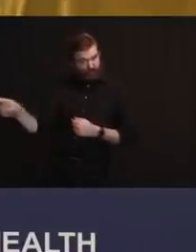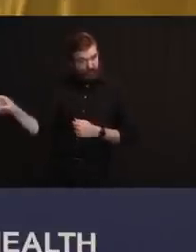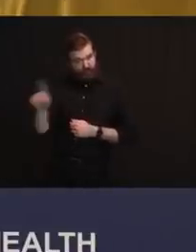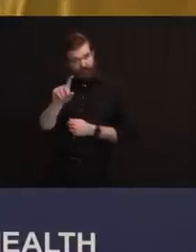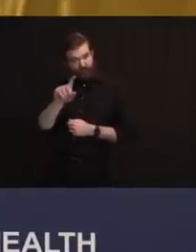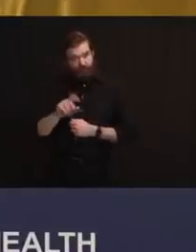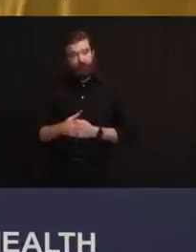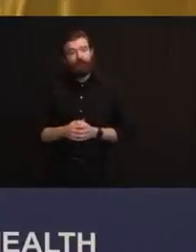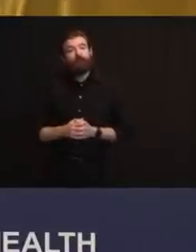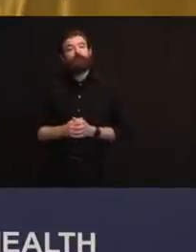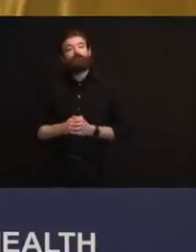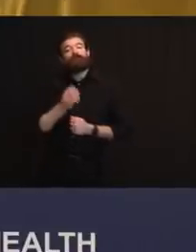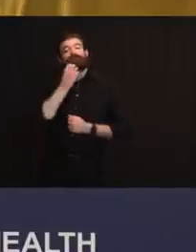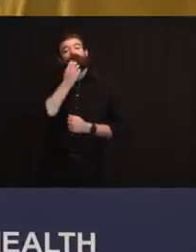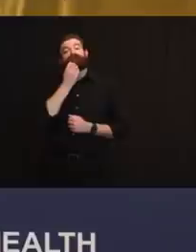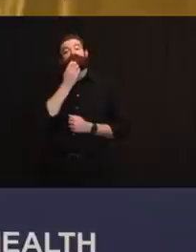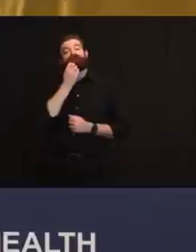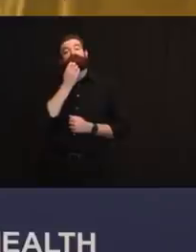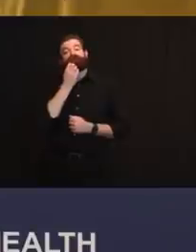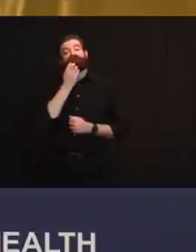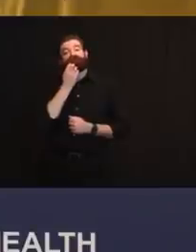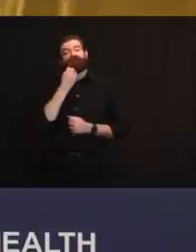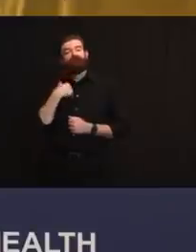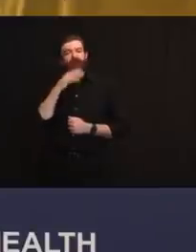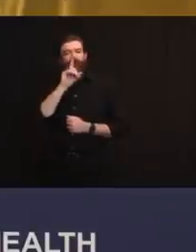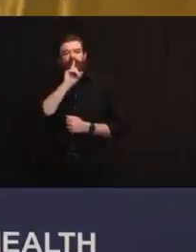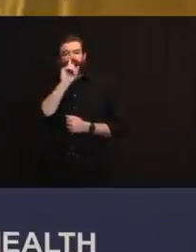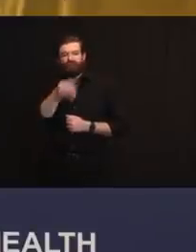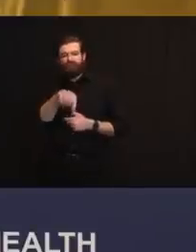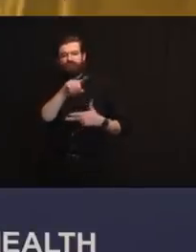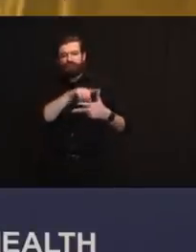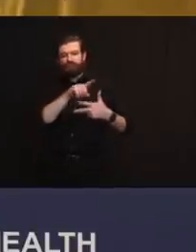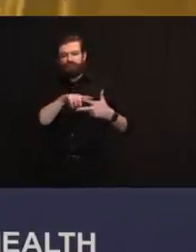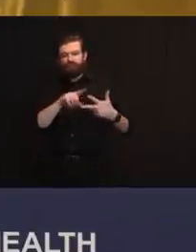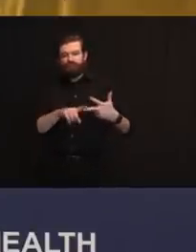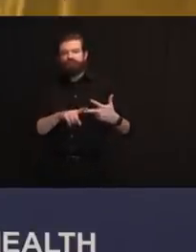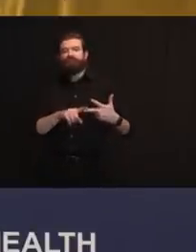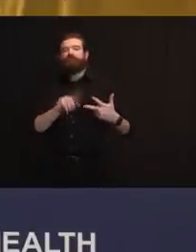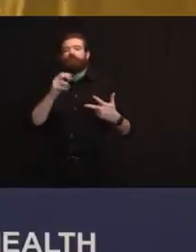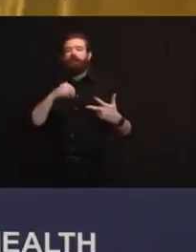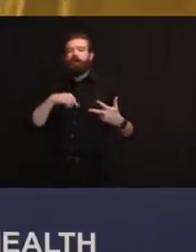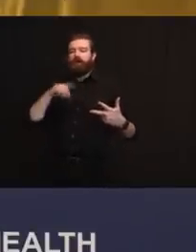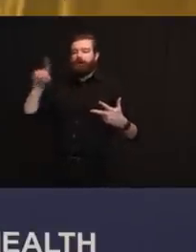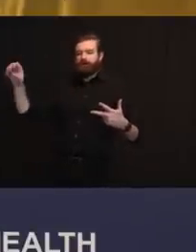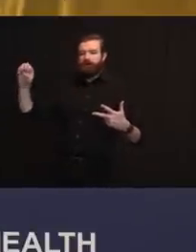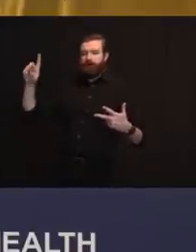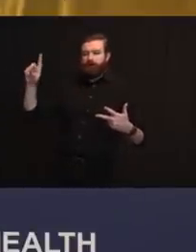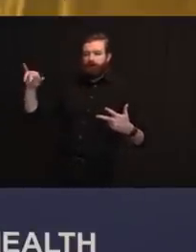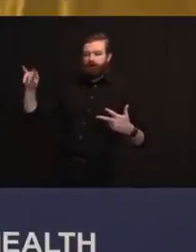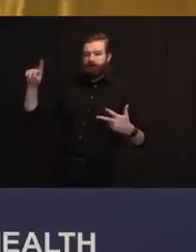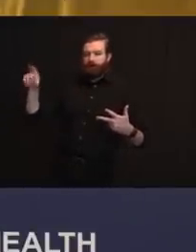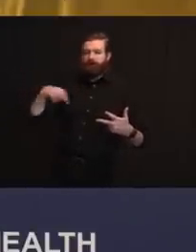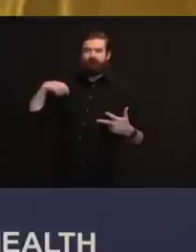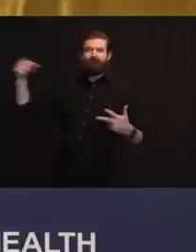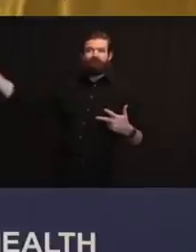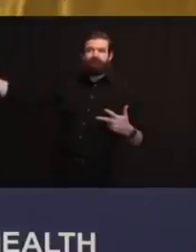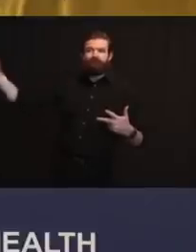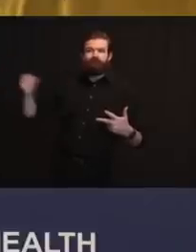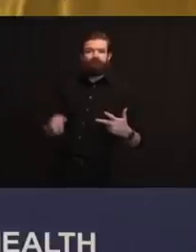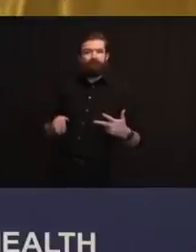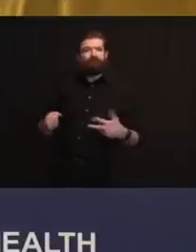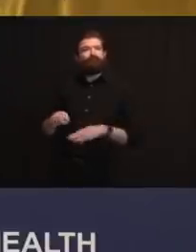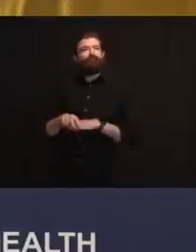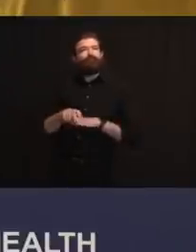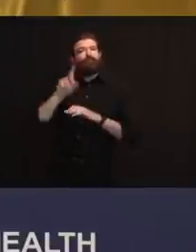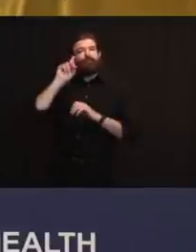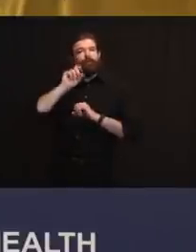to ask Eddie, I'll ask Eddie a question, because Eddie, we can't drag you here and not ask you something. So we got to make sure we all get our money's worth from